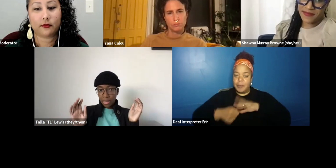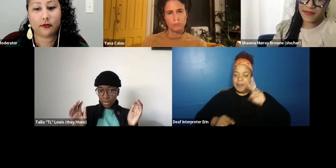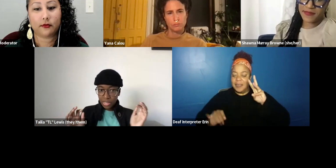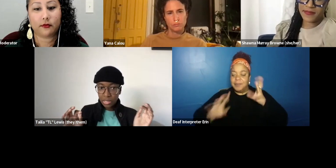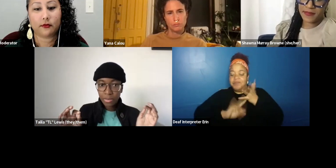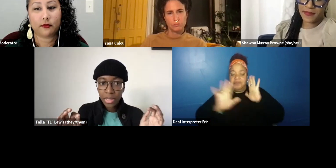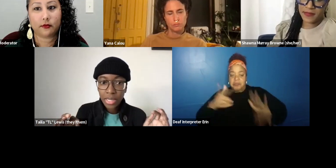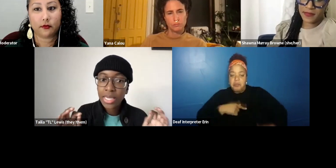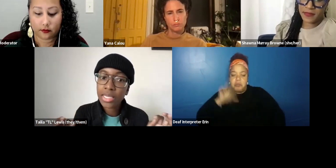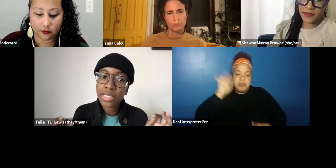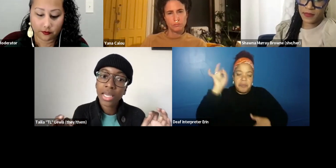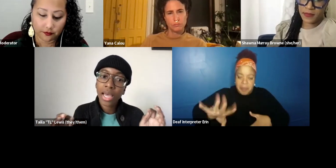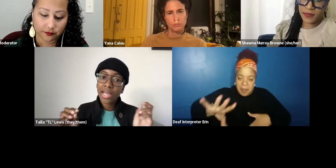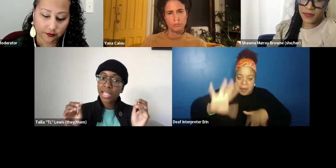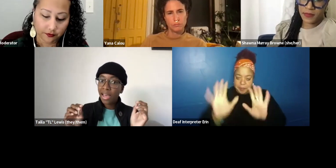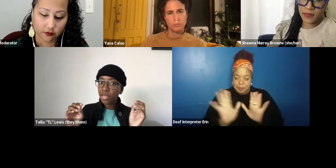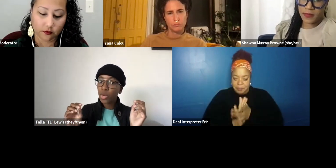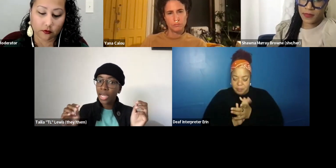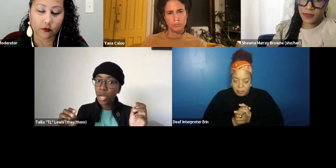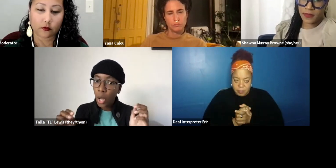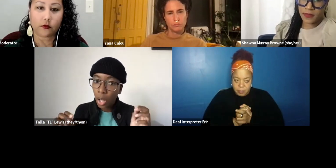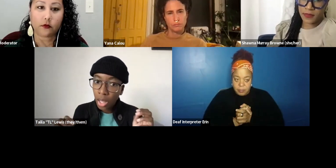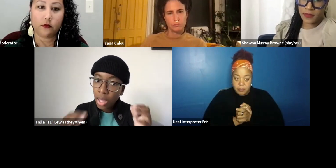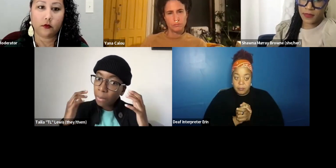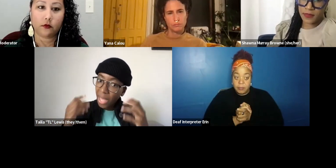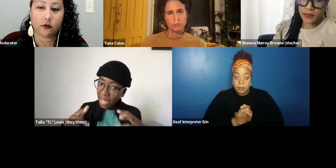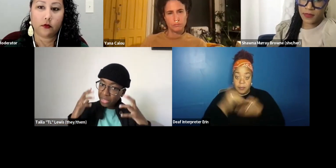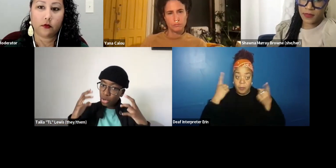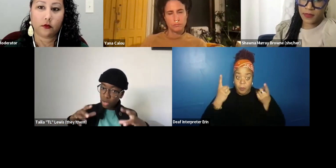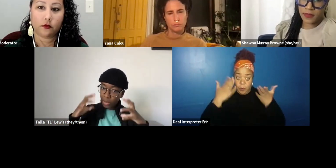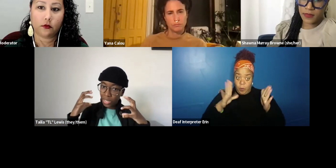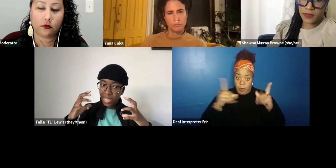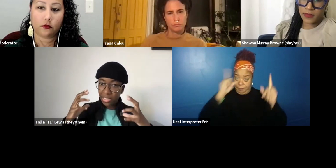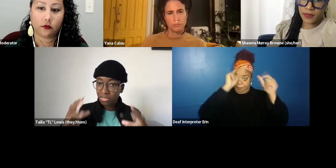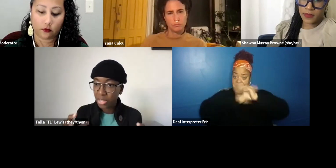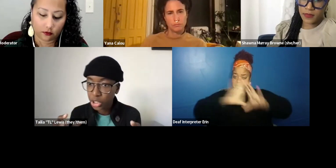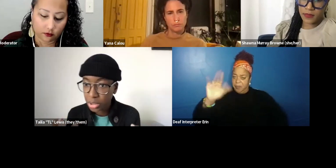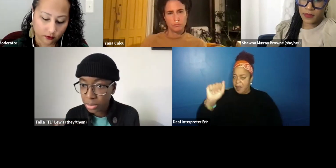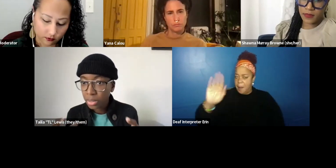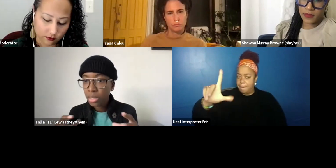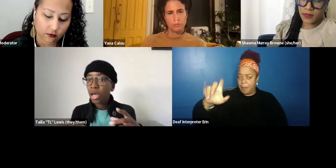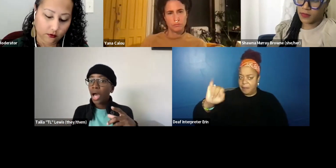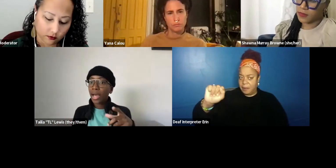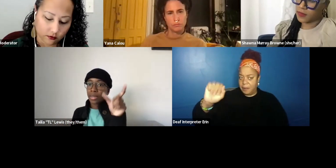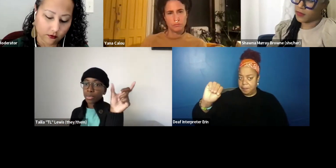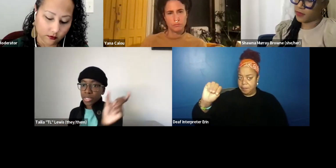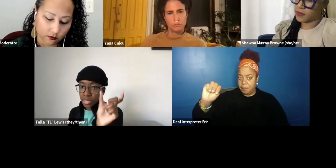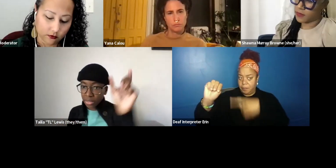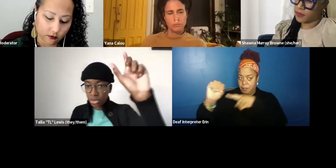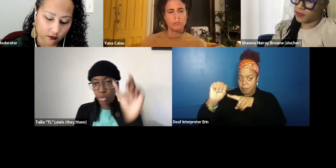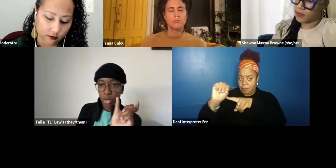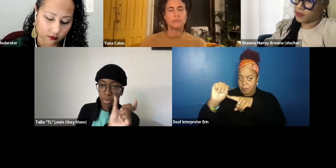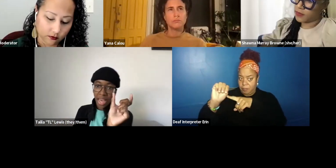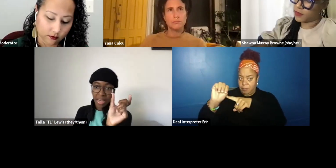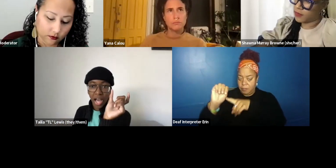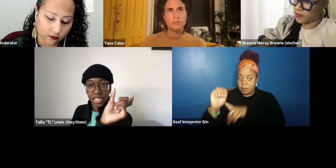about ableism is as having what I call a pathocriminalizing function. I put